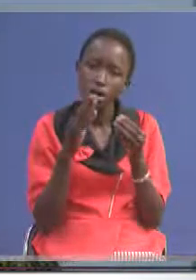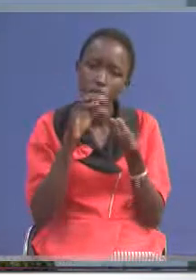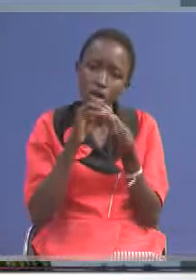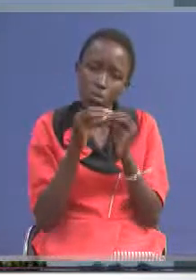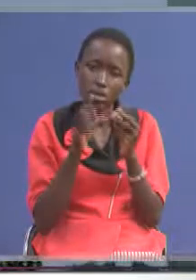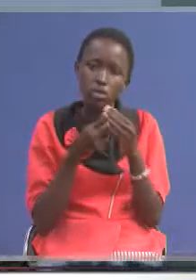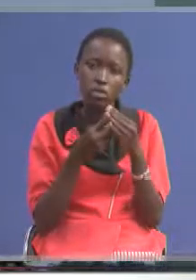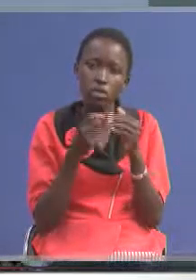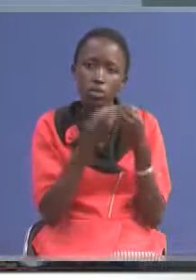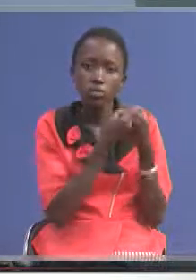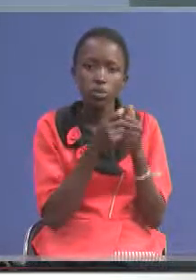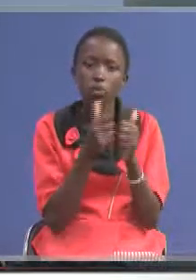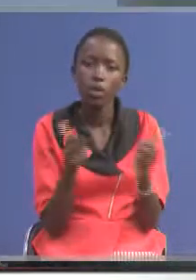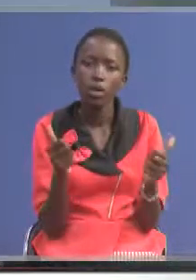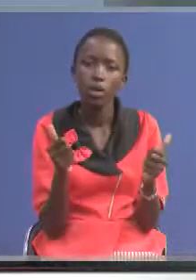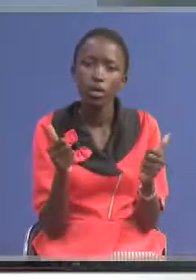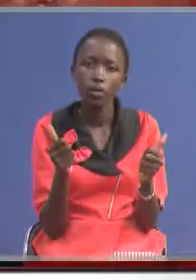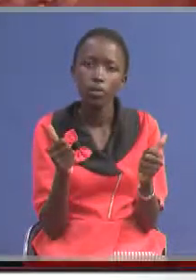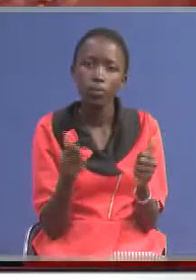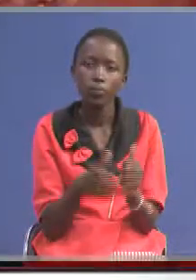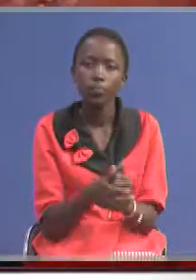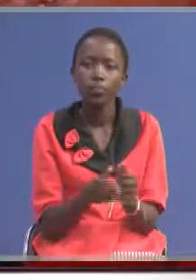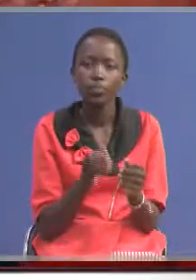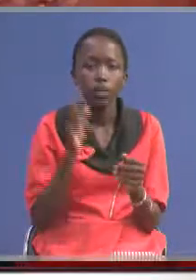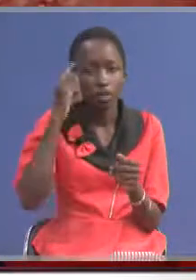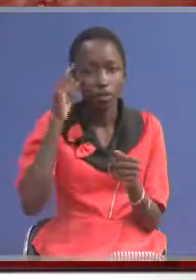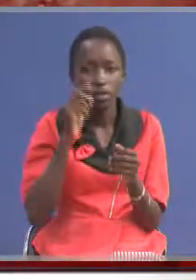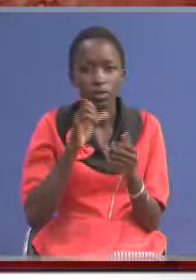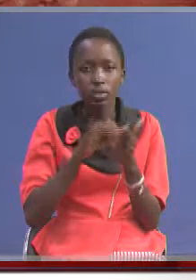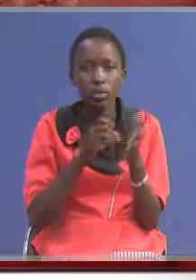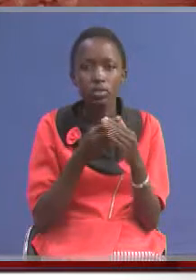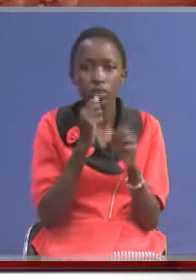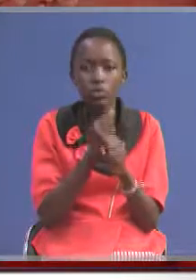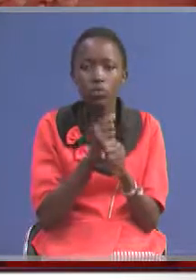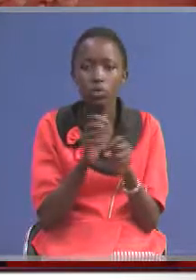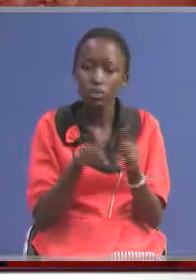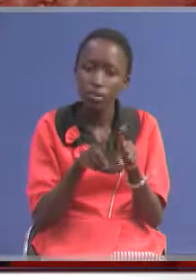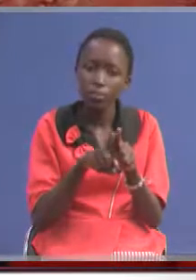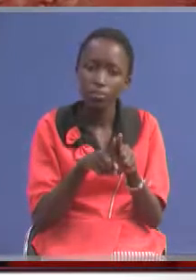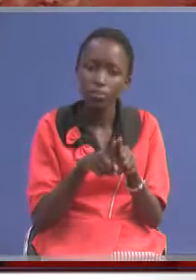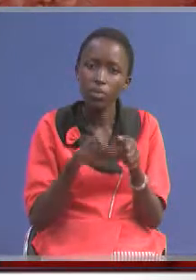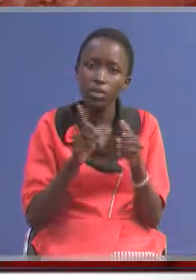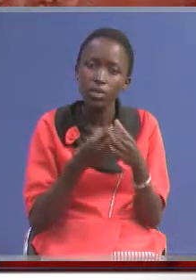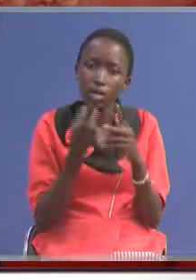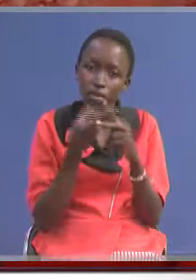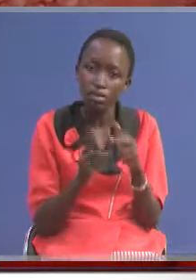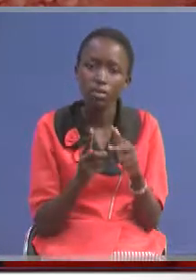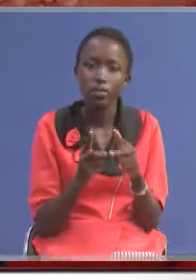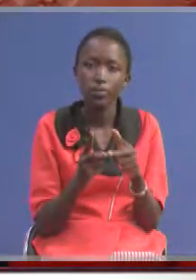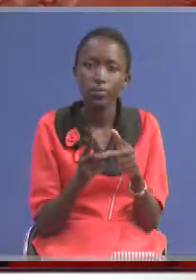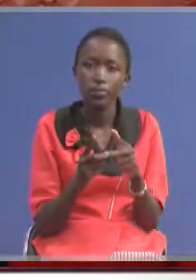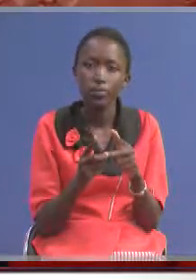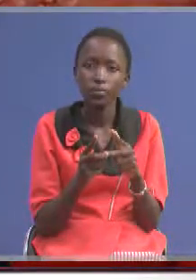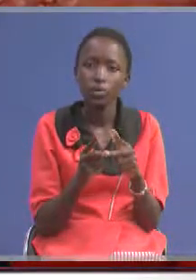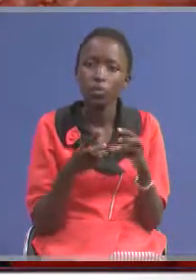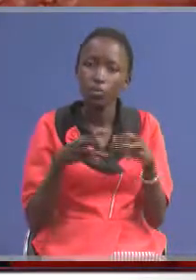so as to compete effectively against Safaricom. I think even if they just did what we are doing, they would start the